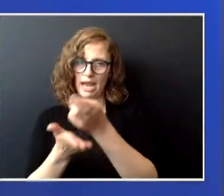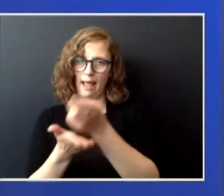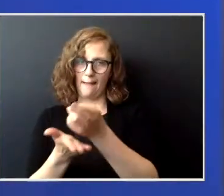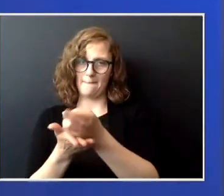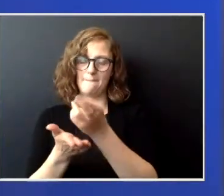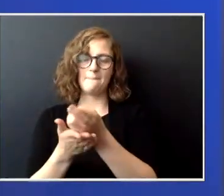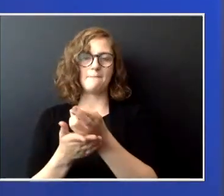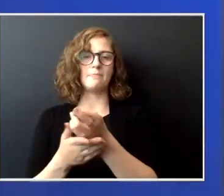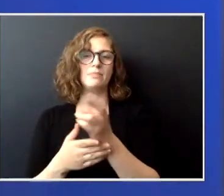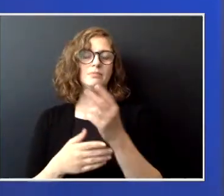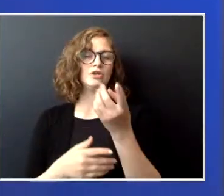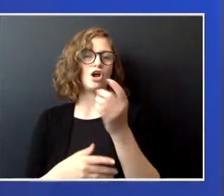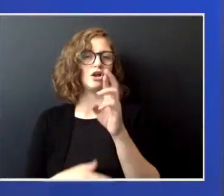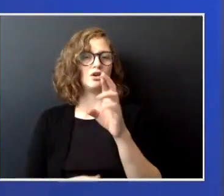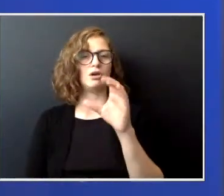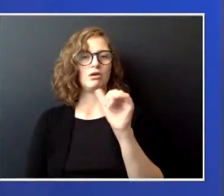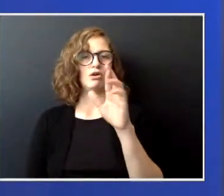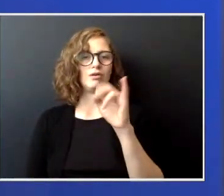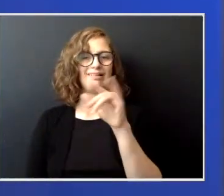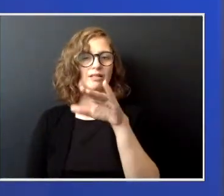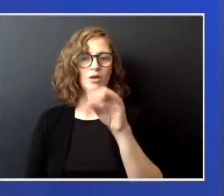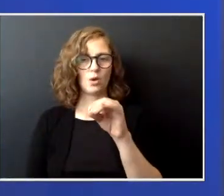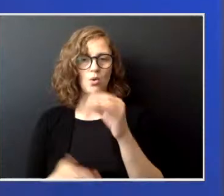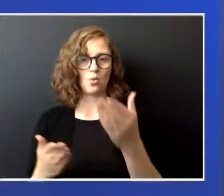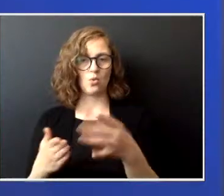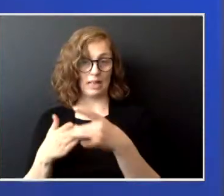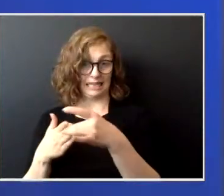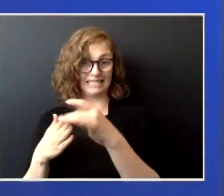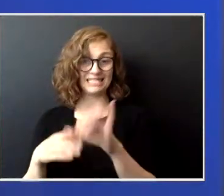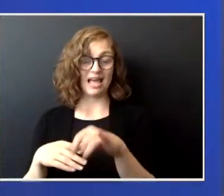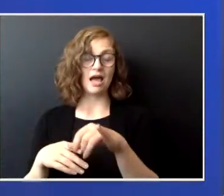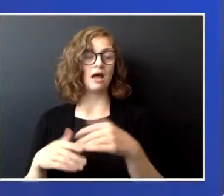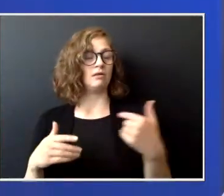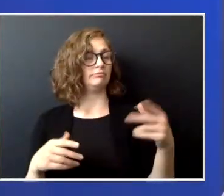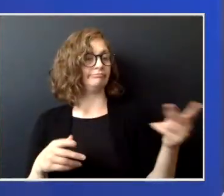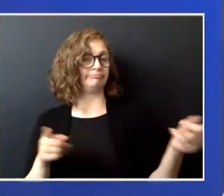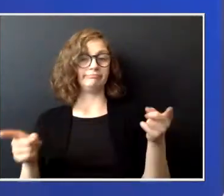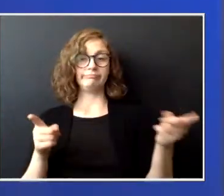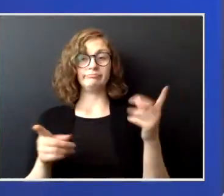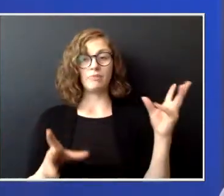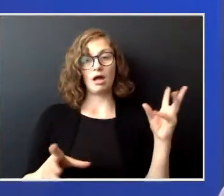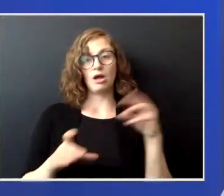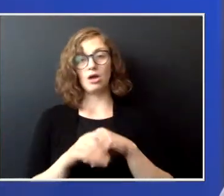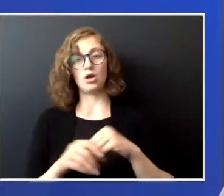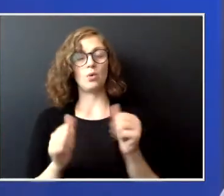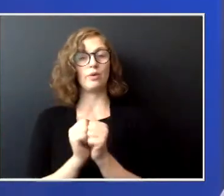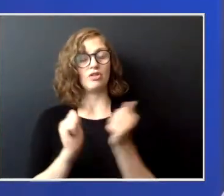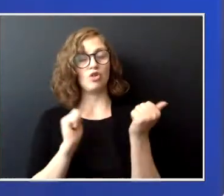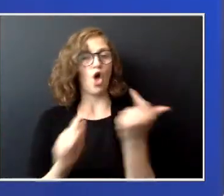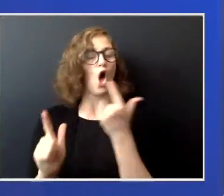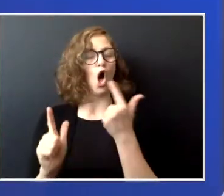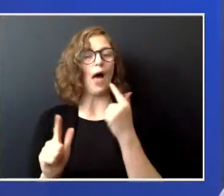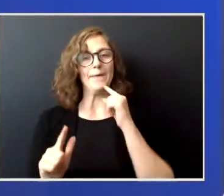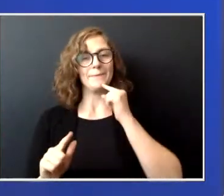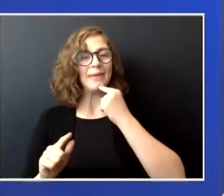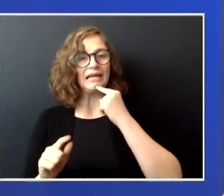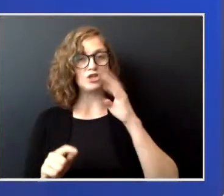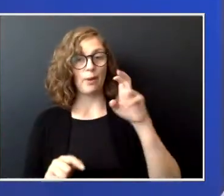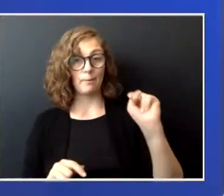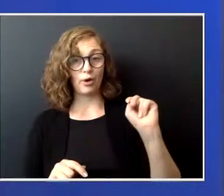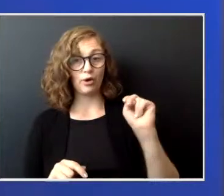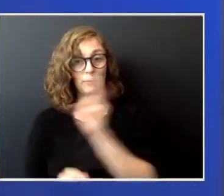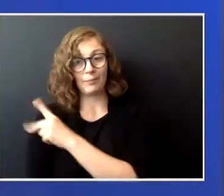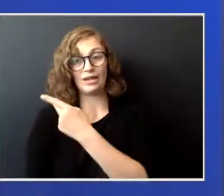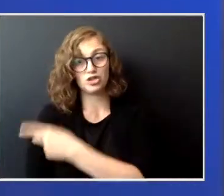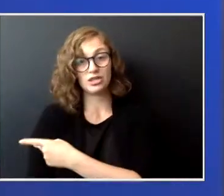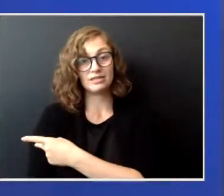Carrillo, and they are involved with all of our major burn patients that are admitted, both helping with any mental health problems that they had coming in,